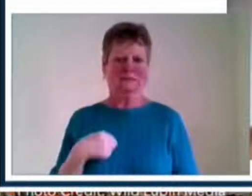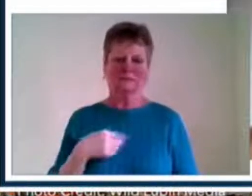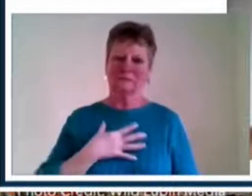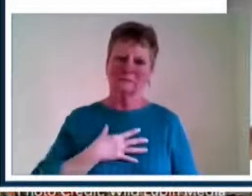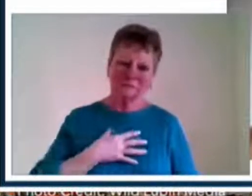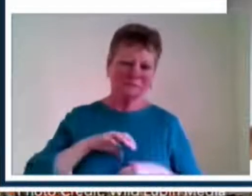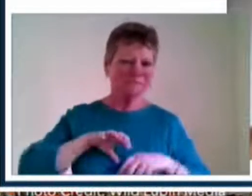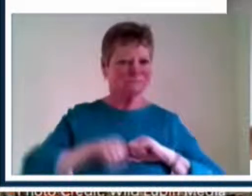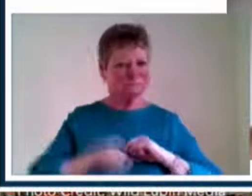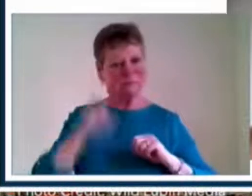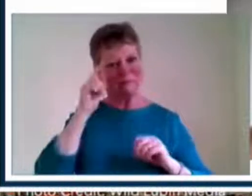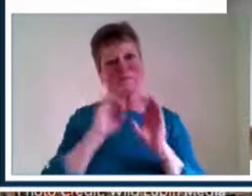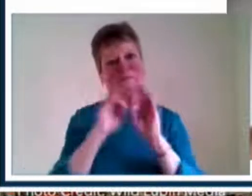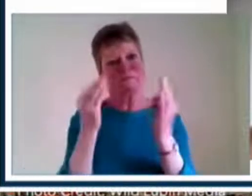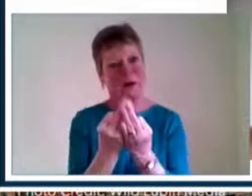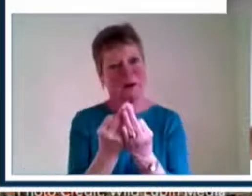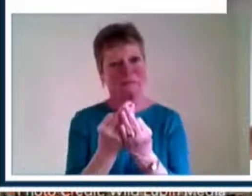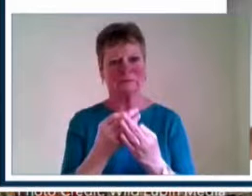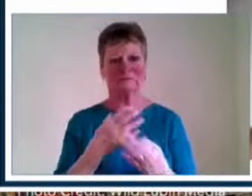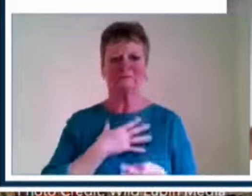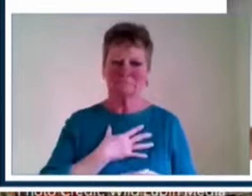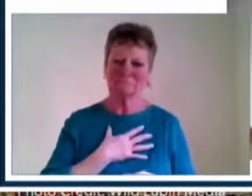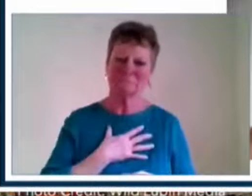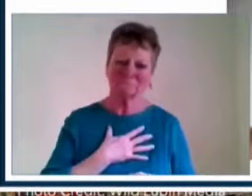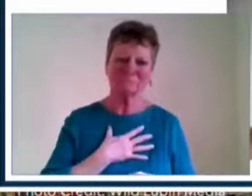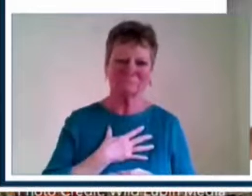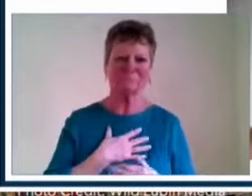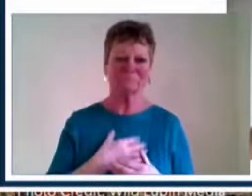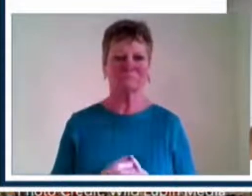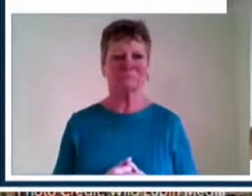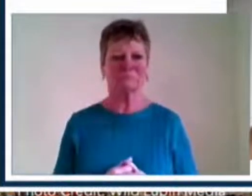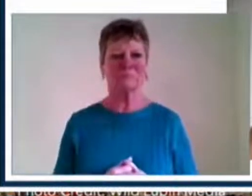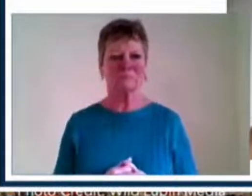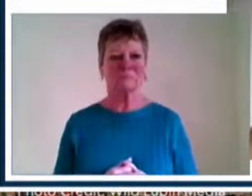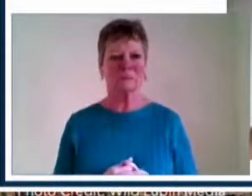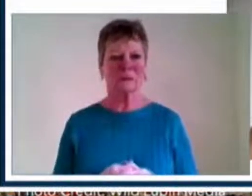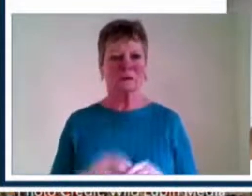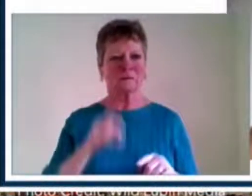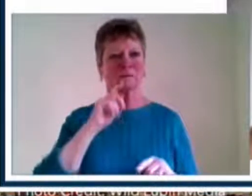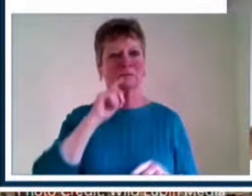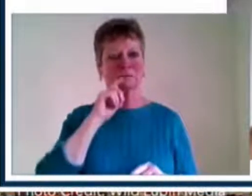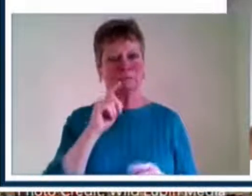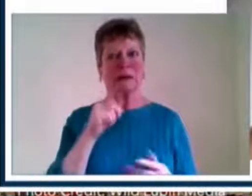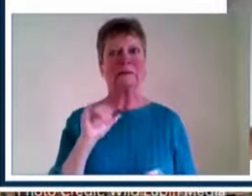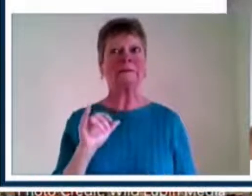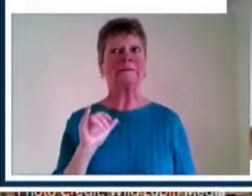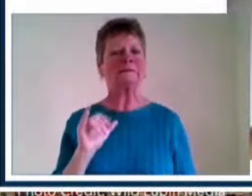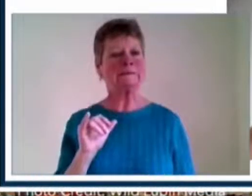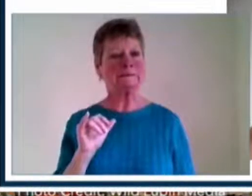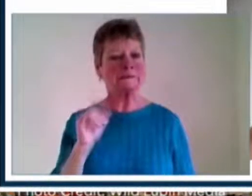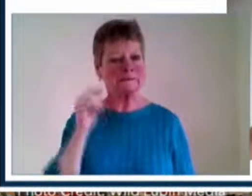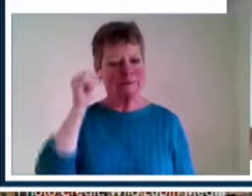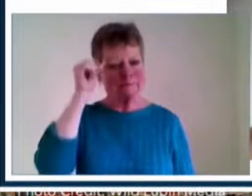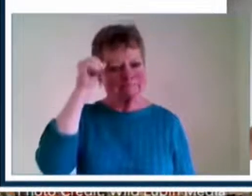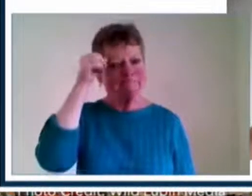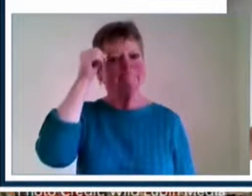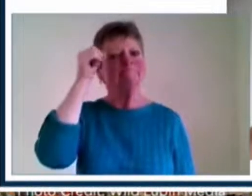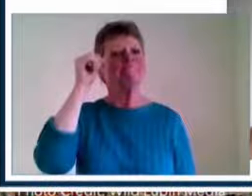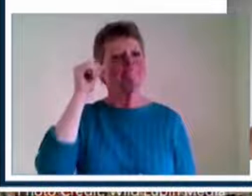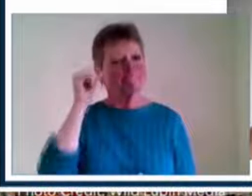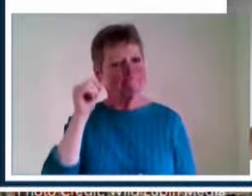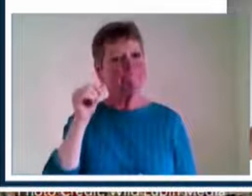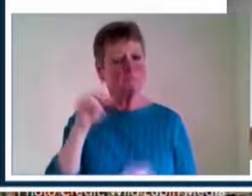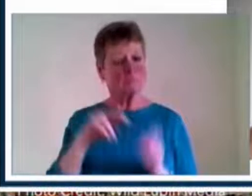sympathies go to their families and loved ones. This is a very upsetting reminder that we need to continue to take